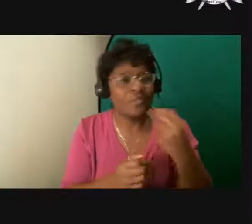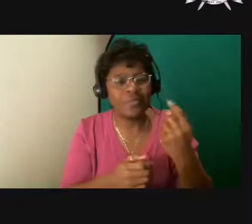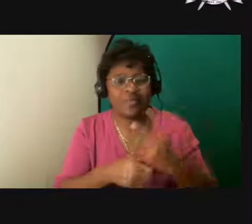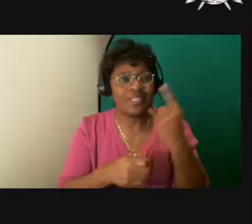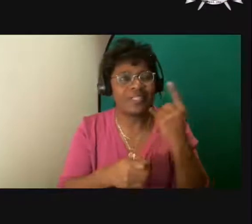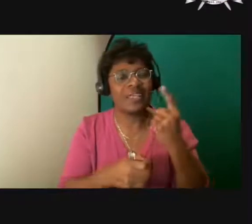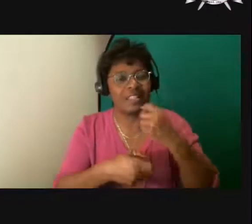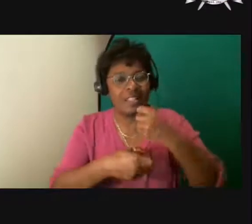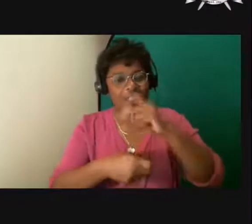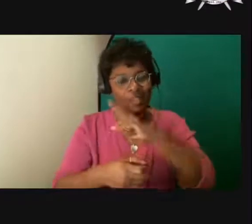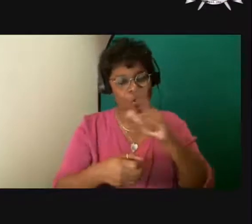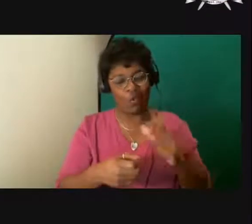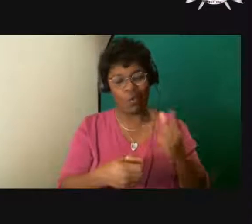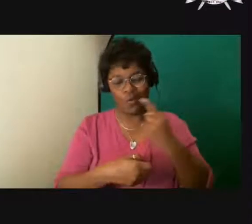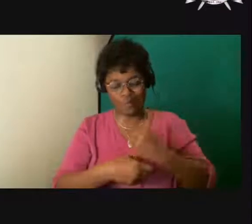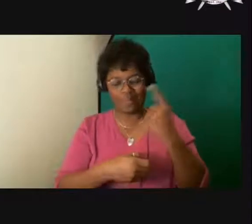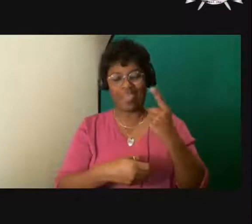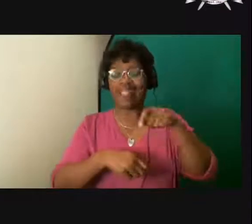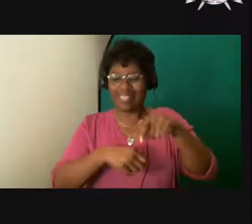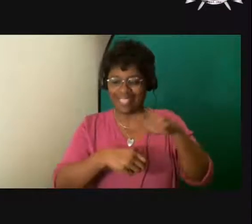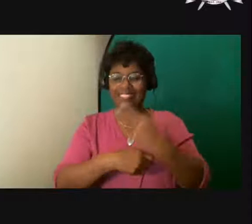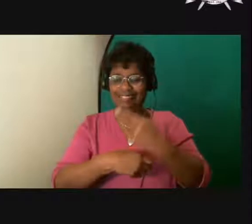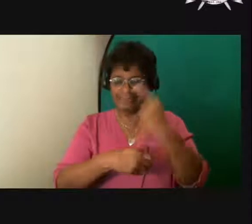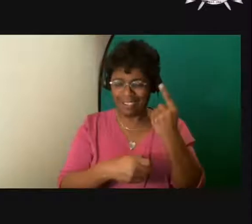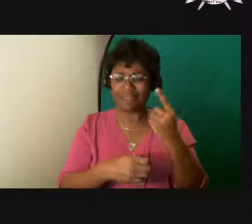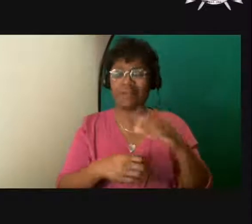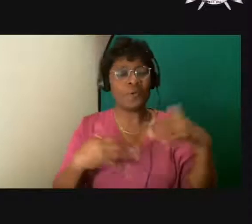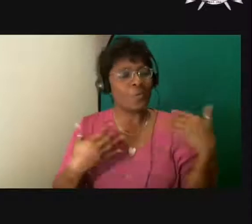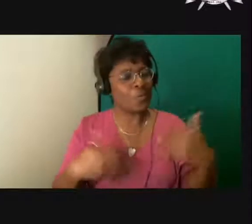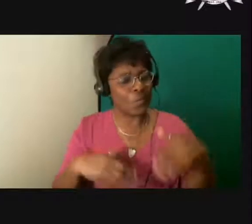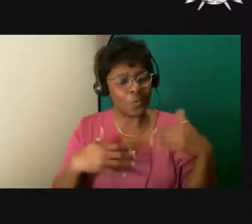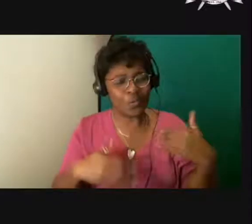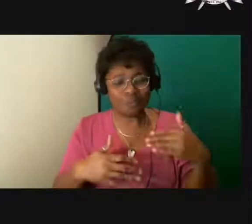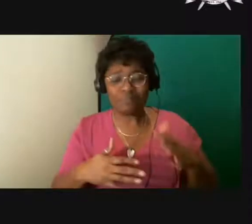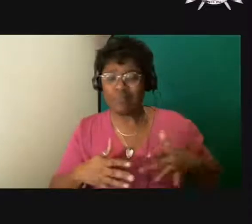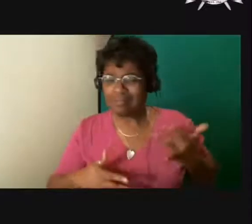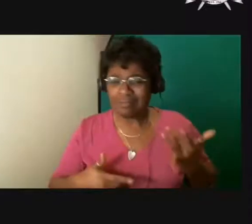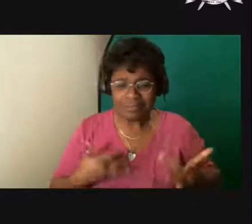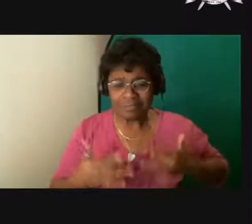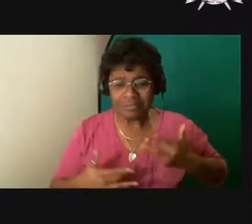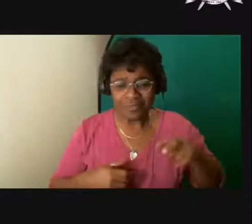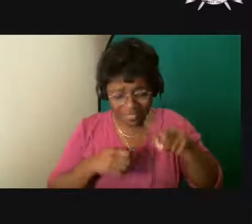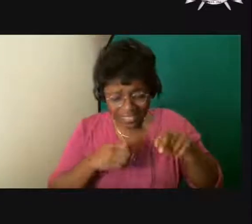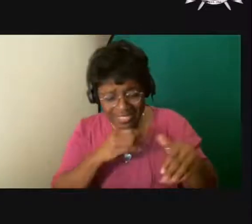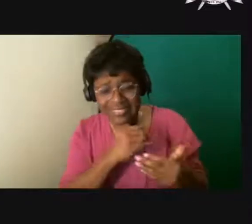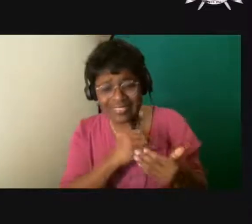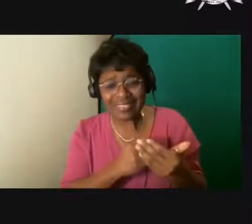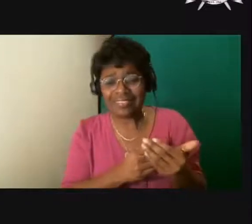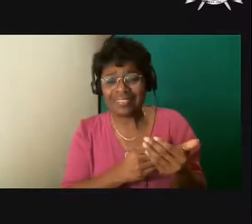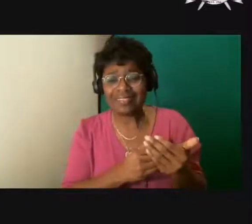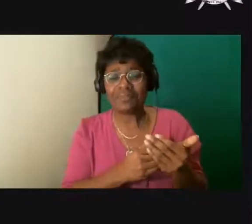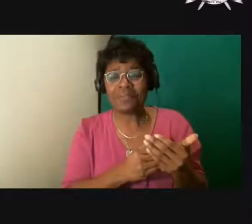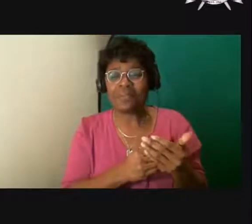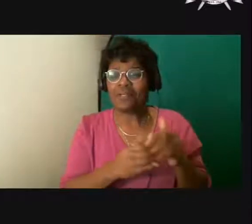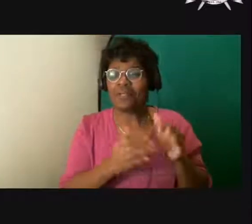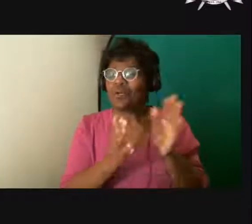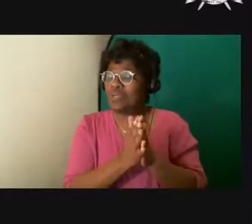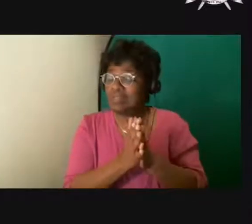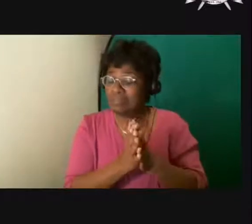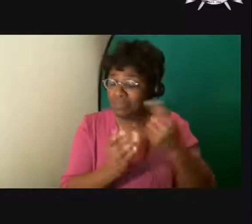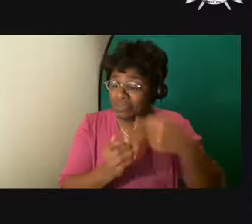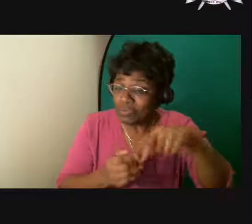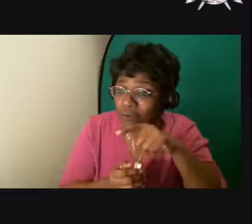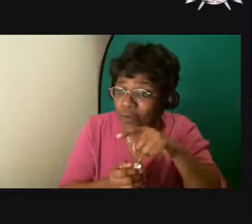has made. This is the day that the Lord has made. We shall rejoice and be glad. Anybody here glad